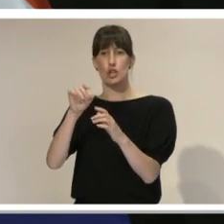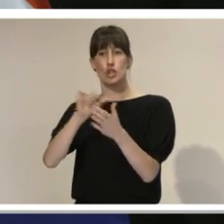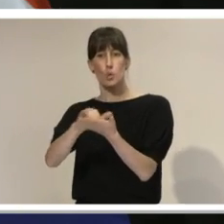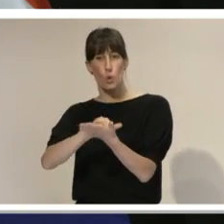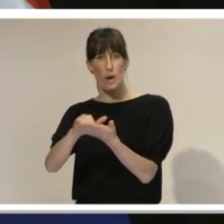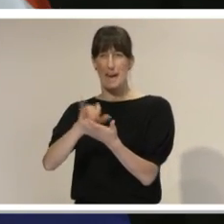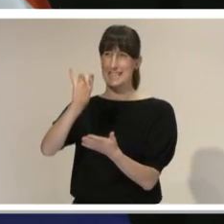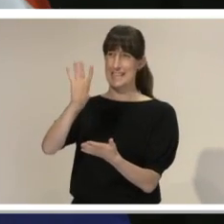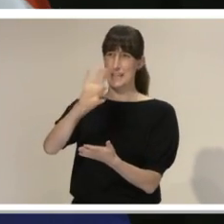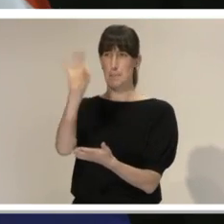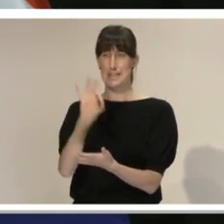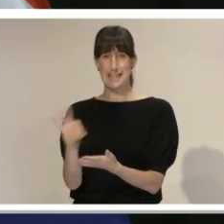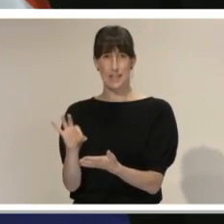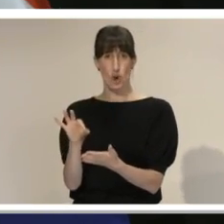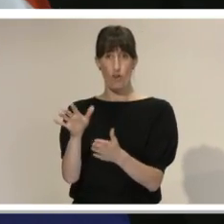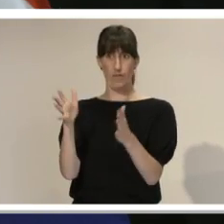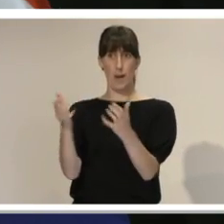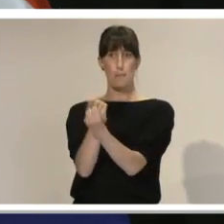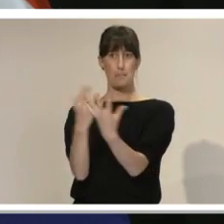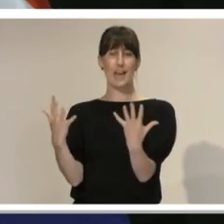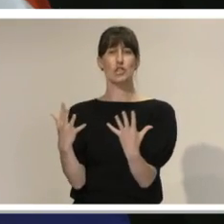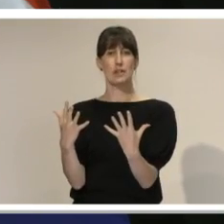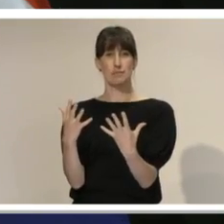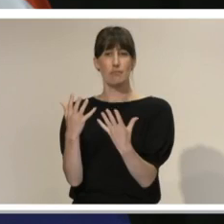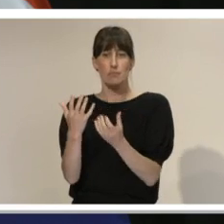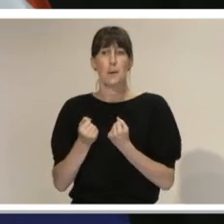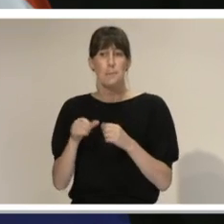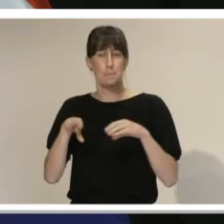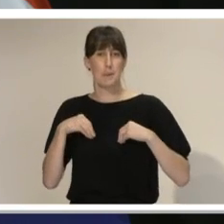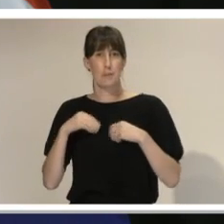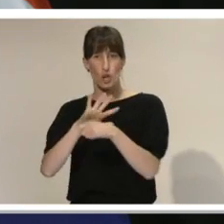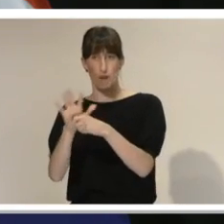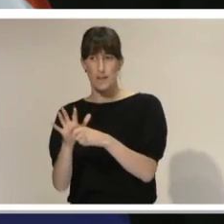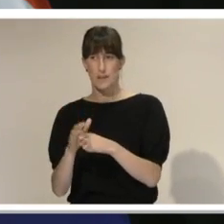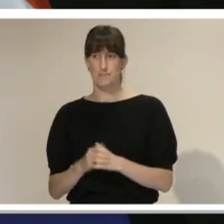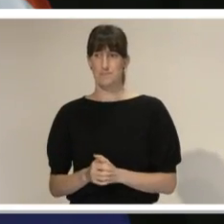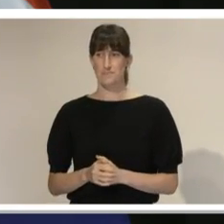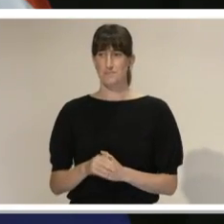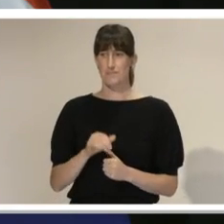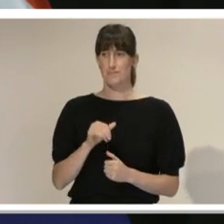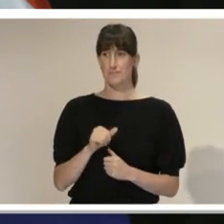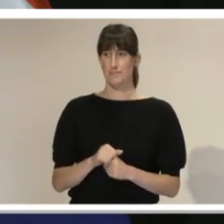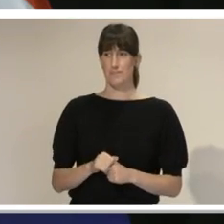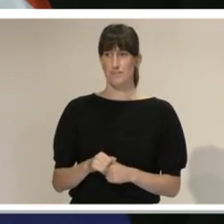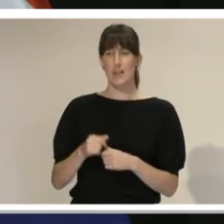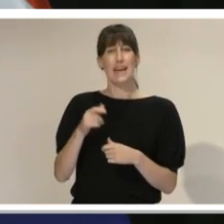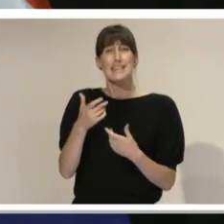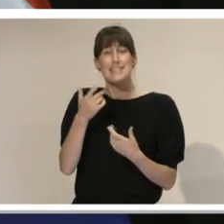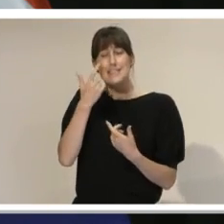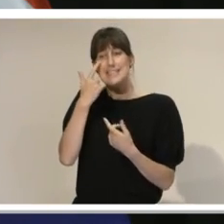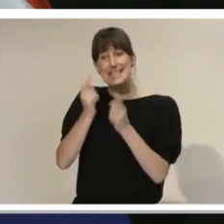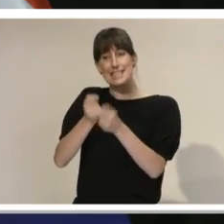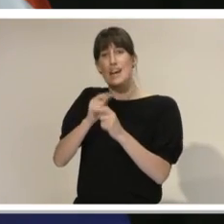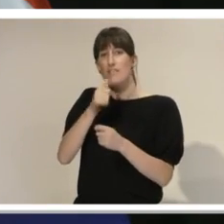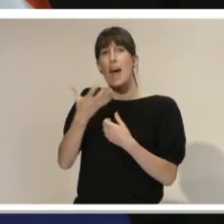the population has probably been infected. It's of more value there, whereas here we've got such small numbers, and if the test is not that reliable,